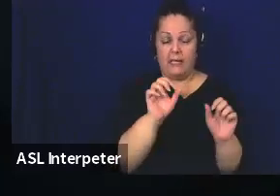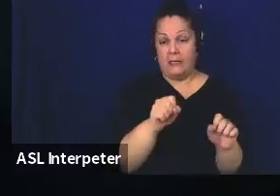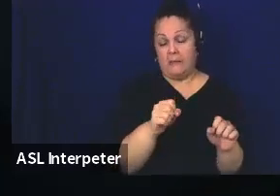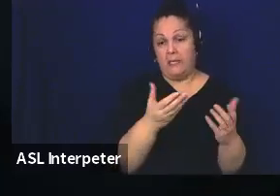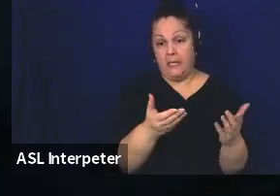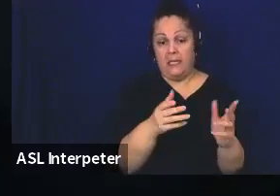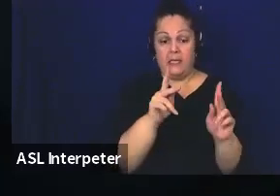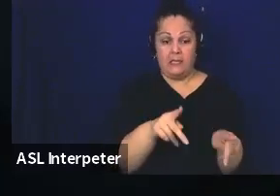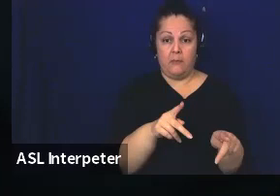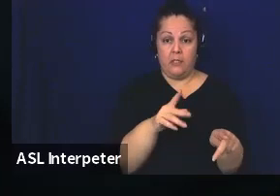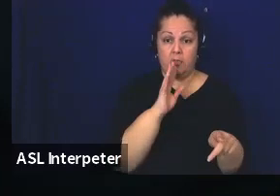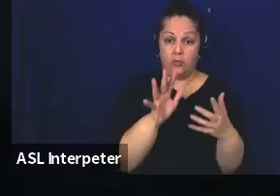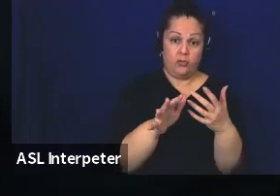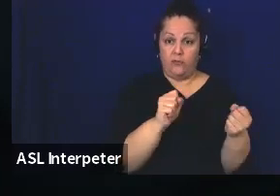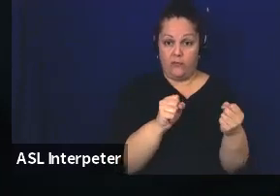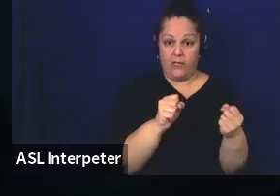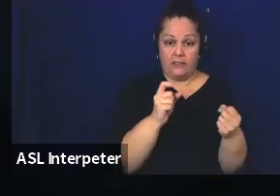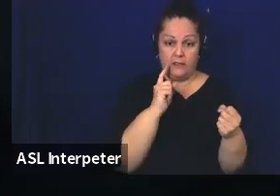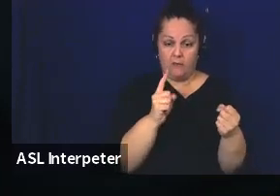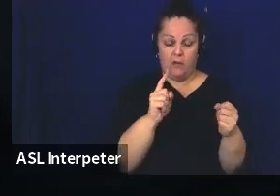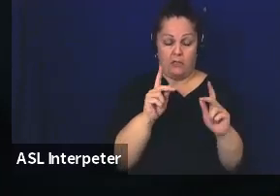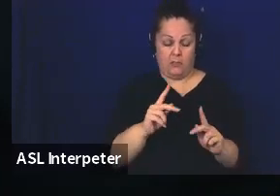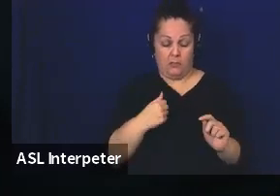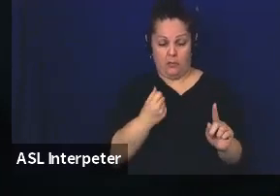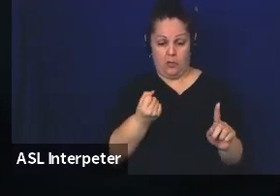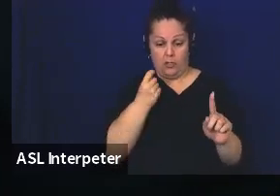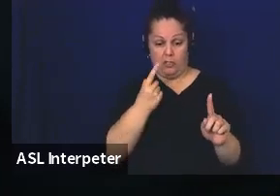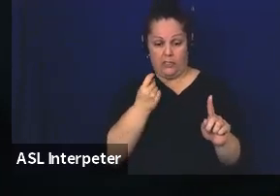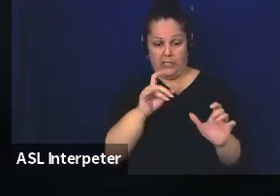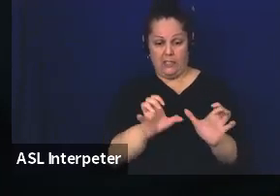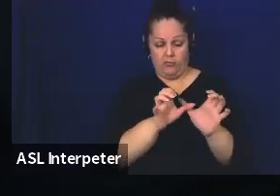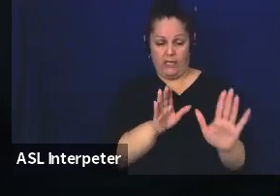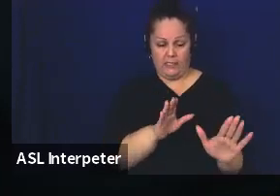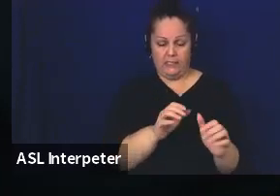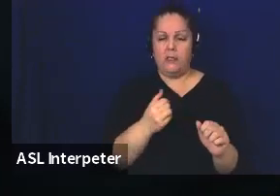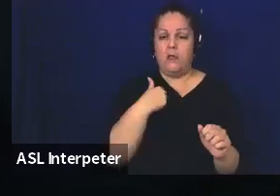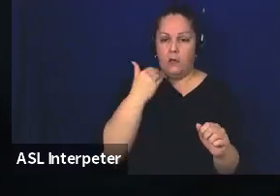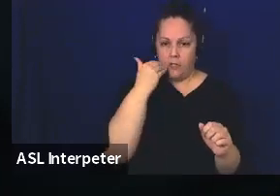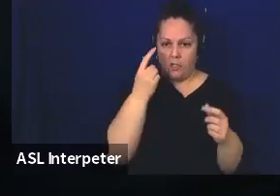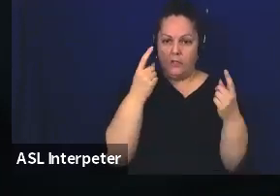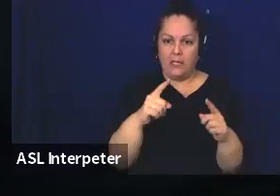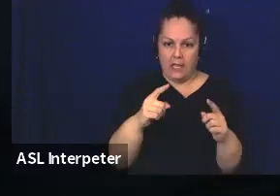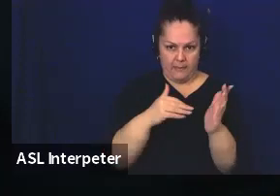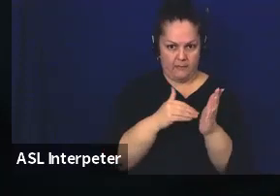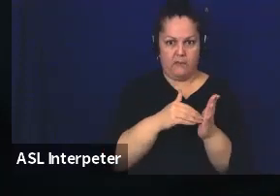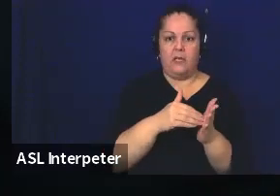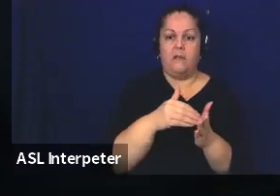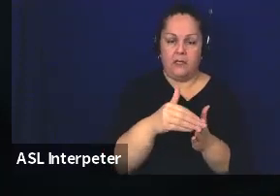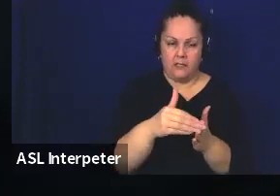individual speaks too quickly for the stakeholder to understand the crisis. We know that this happens very